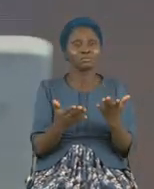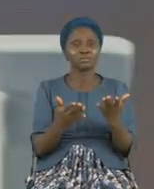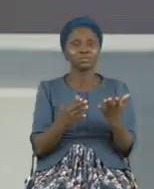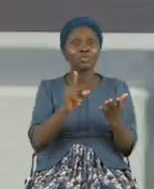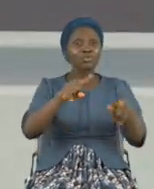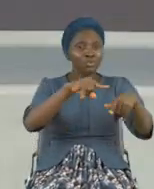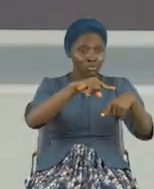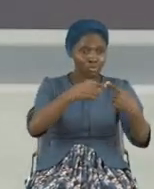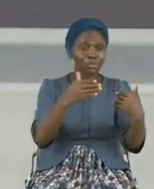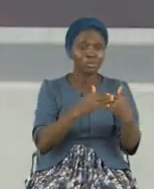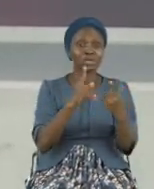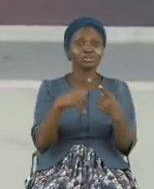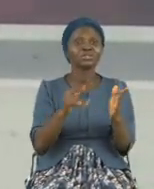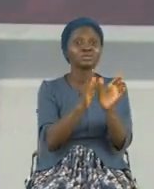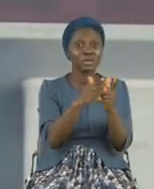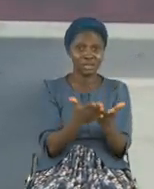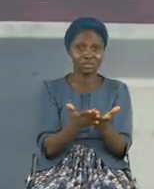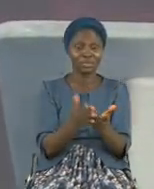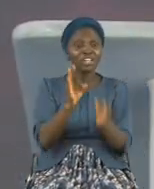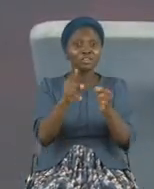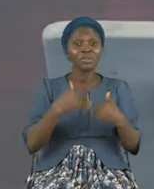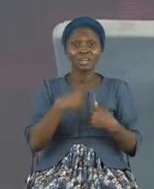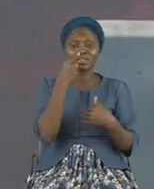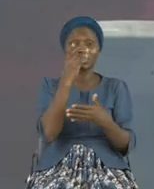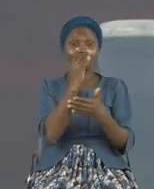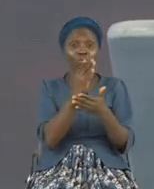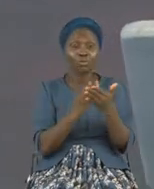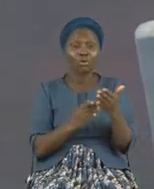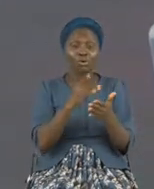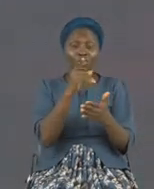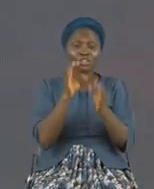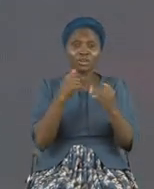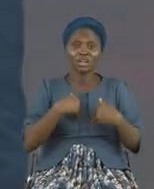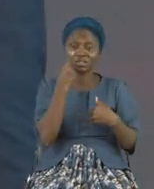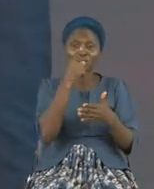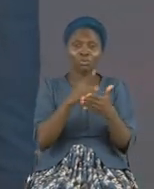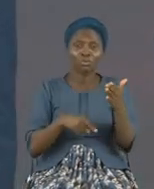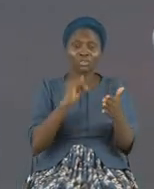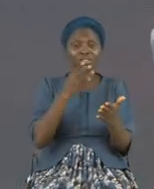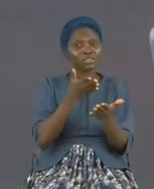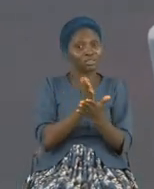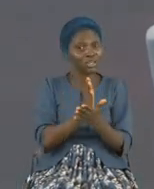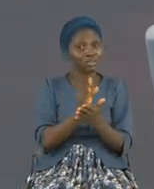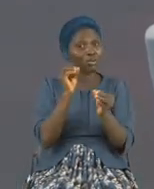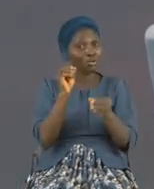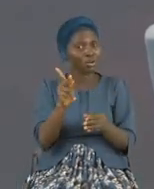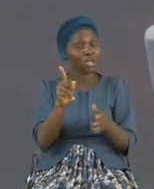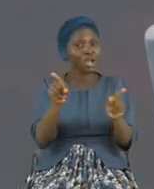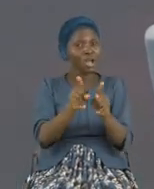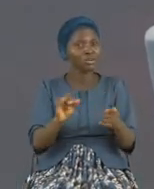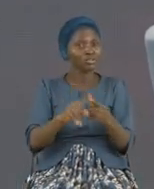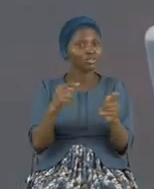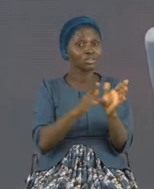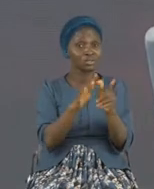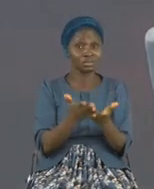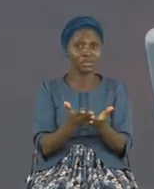if you have done what is right according to the scriptures, let the frowning people will never cease